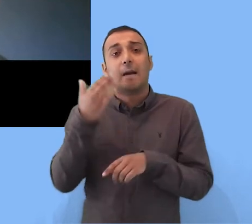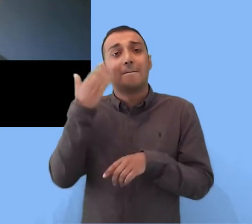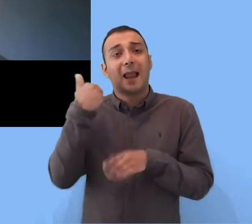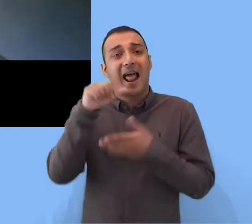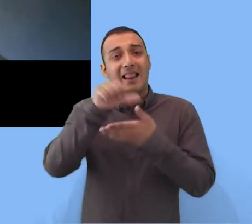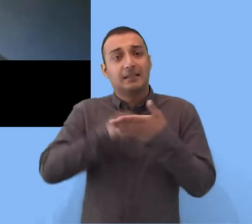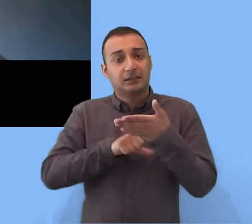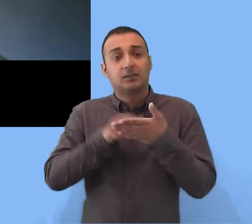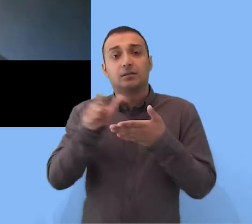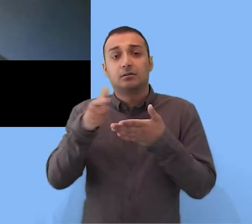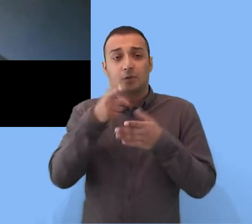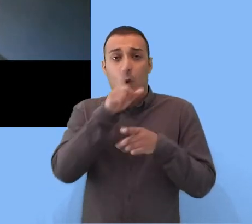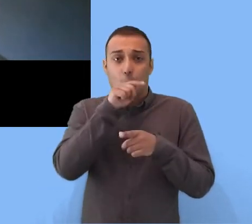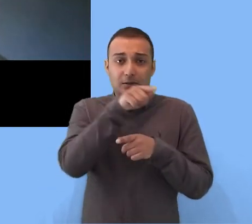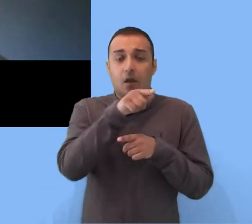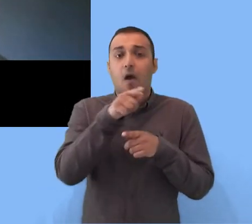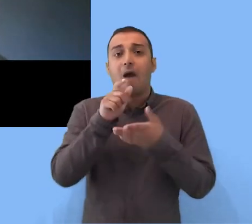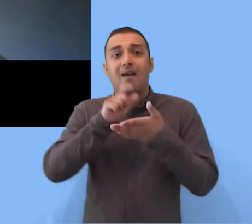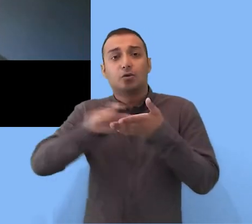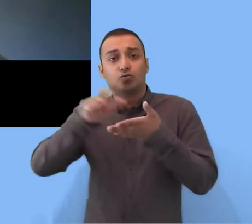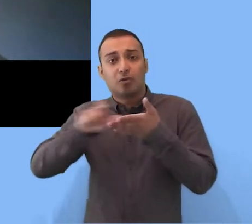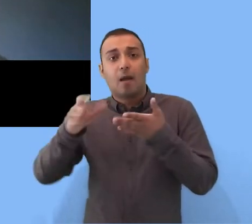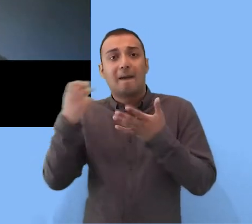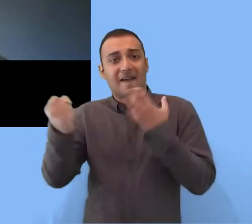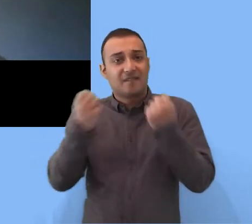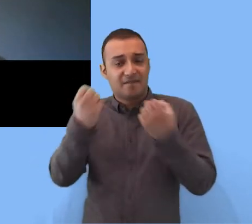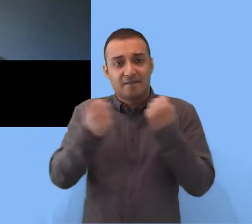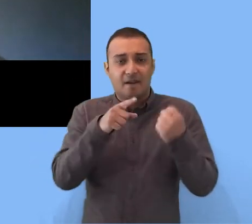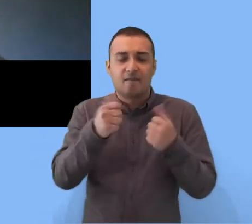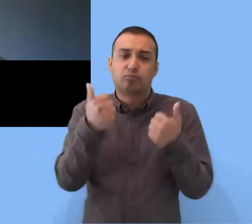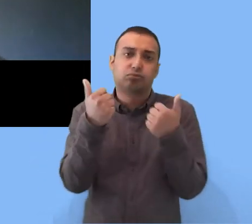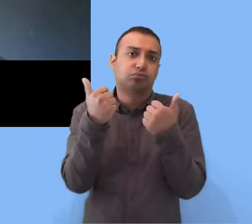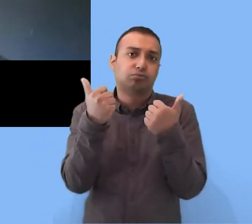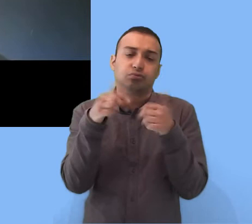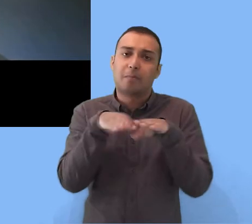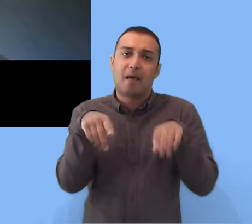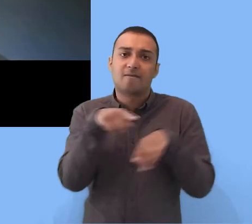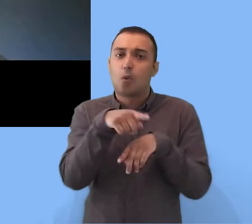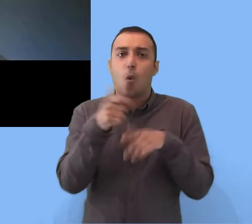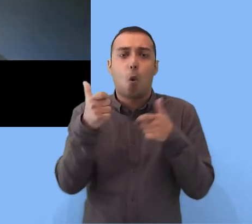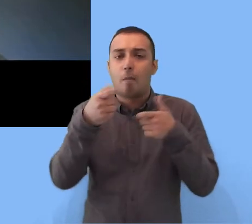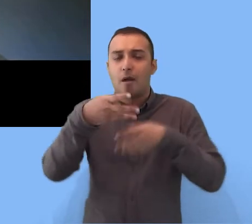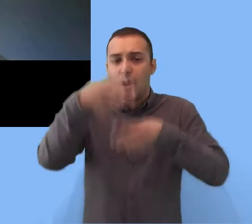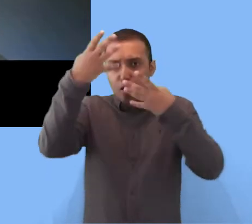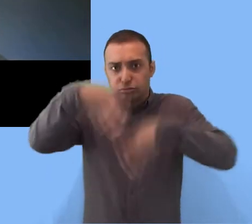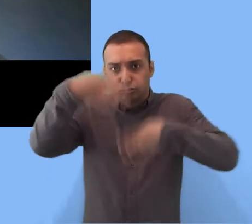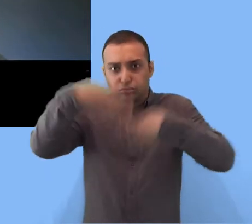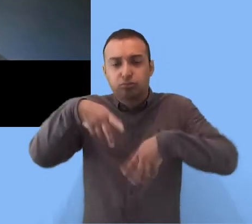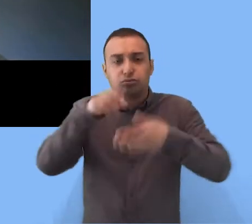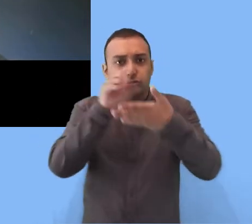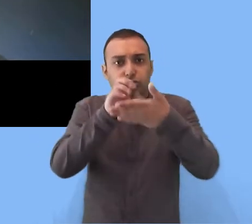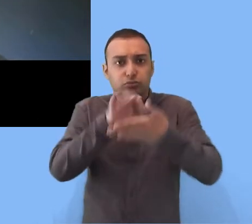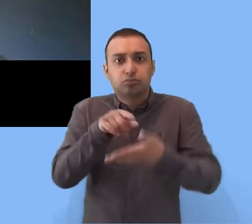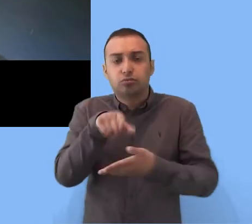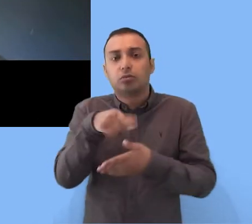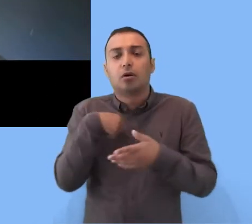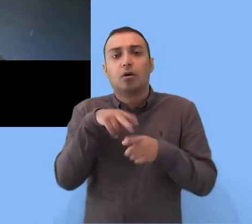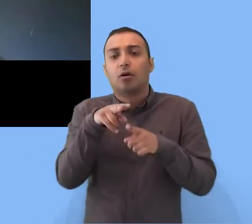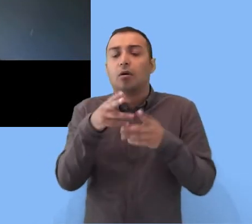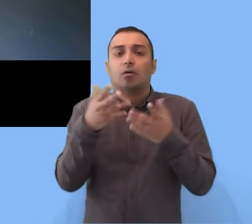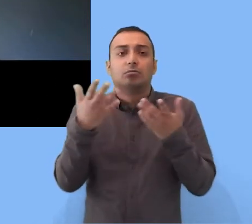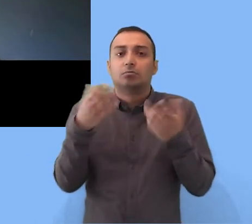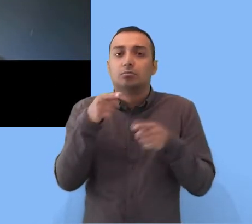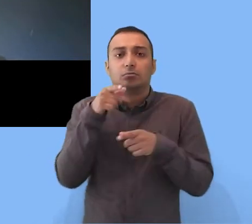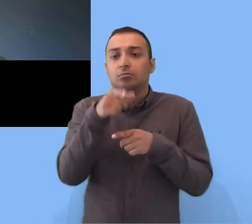It's on Twitter, it's on Instagram. It's a brilliant platform that acknowledges all,